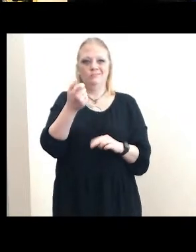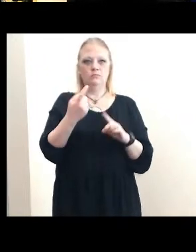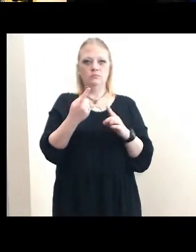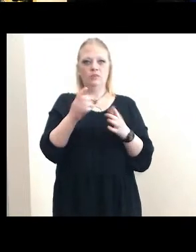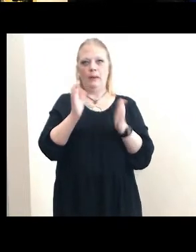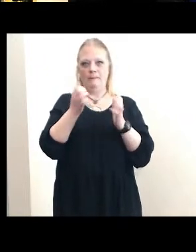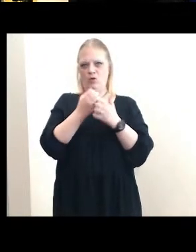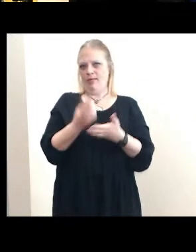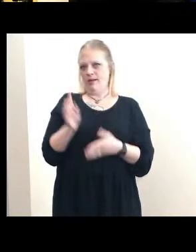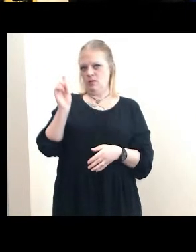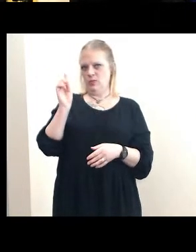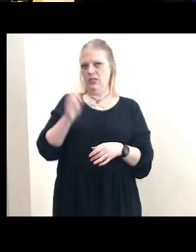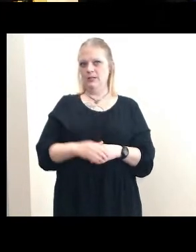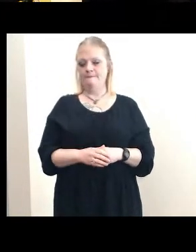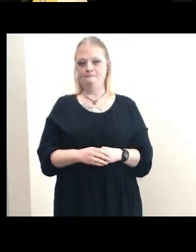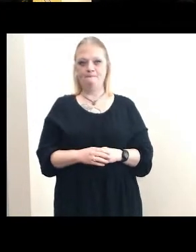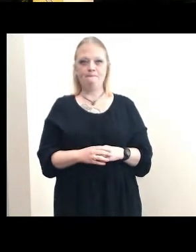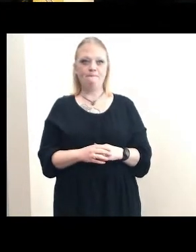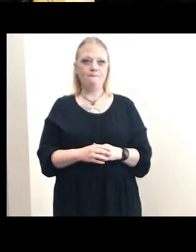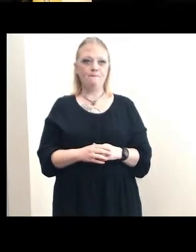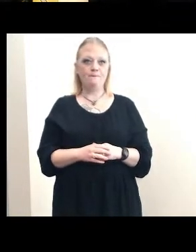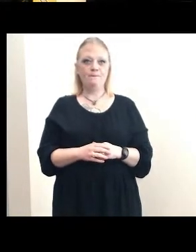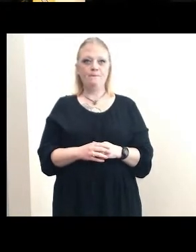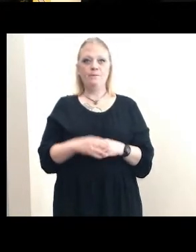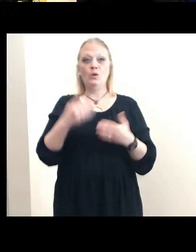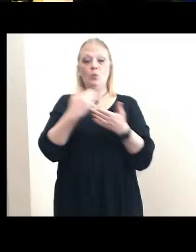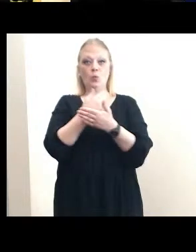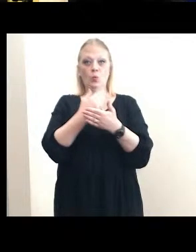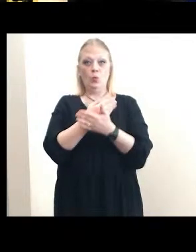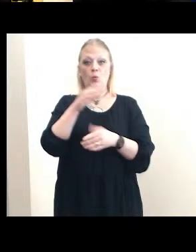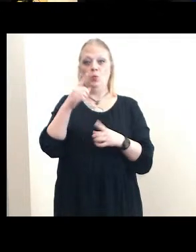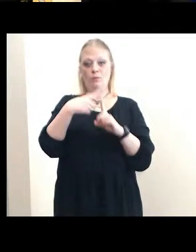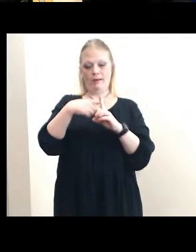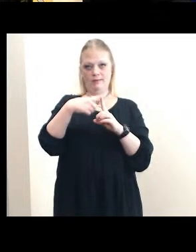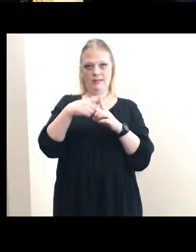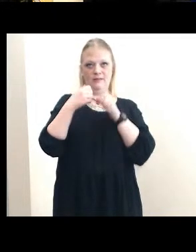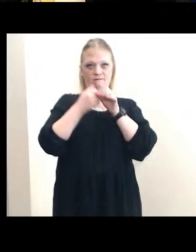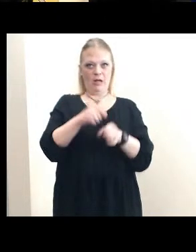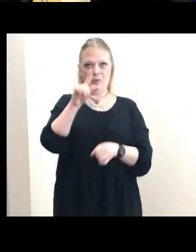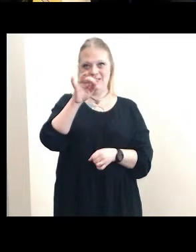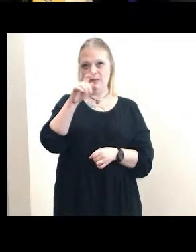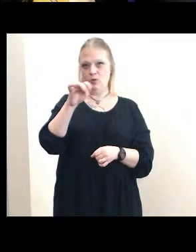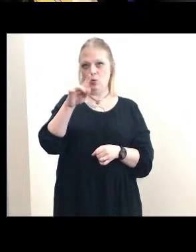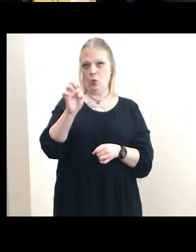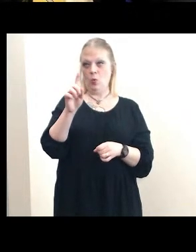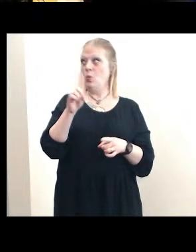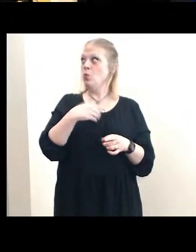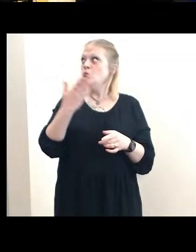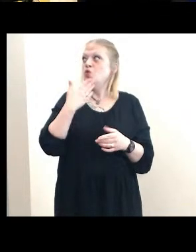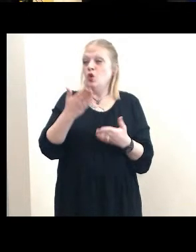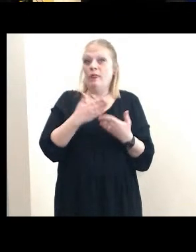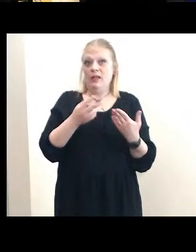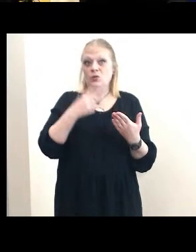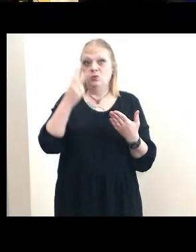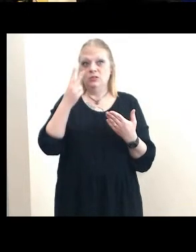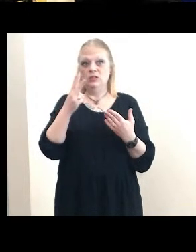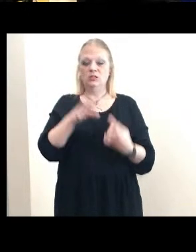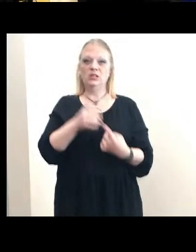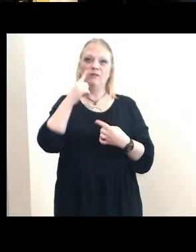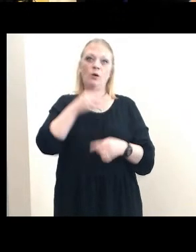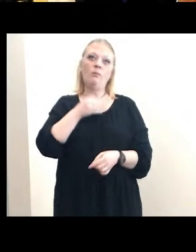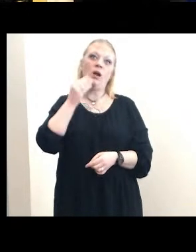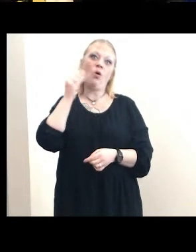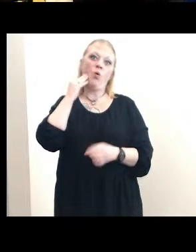week before. Looking at new COVID cases by zip code, this is a good thing to see, except for my hometown